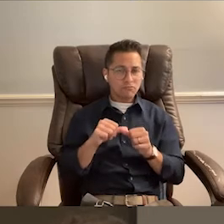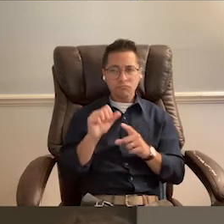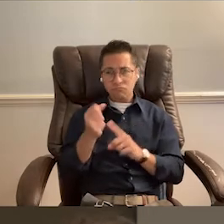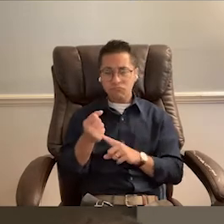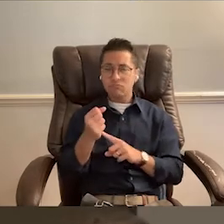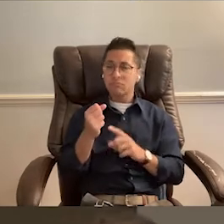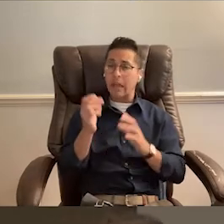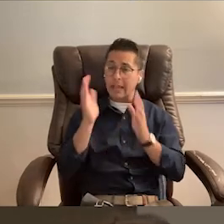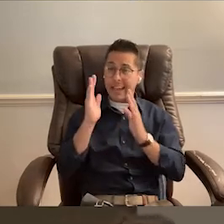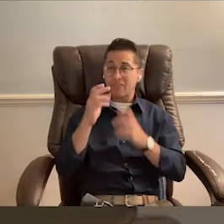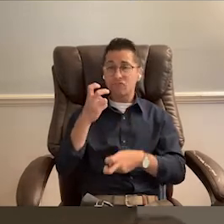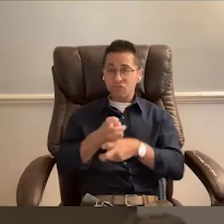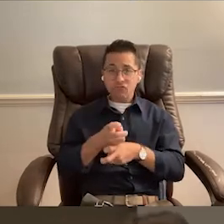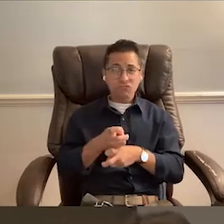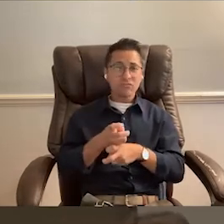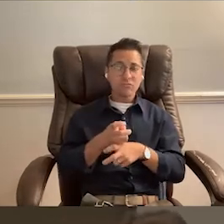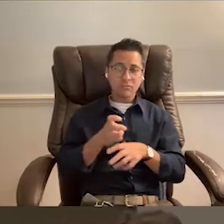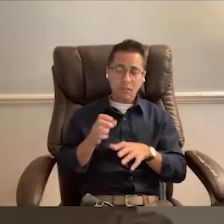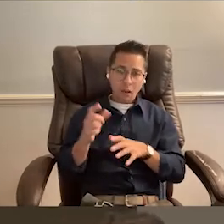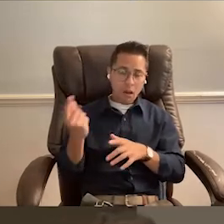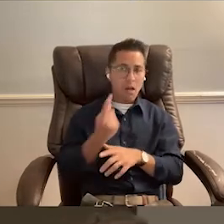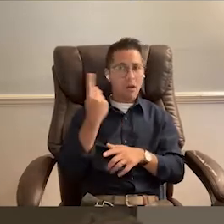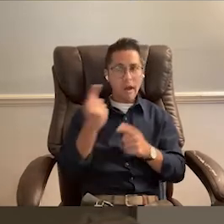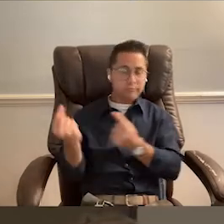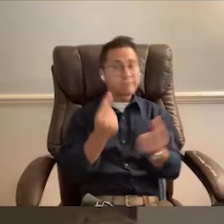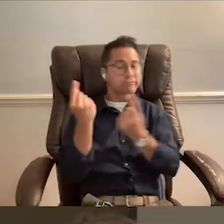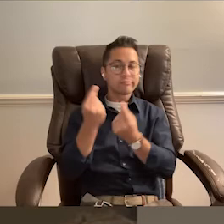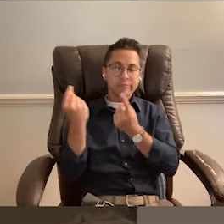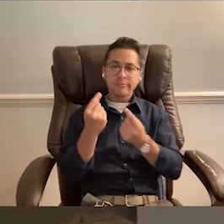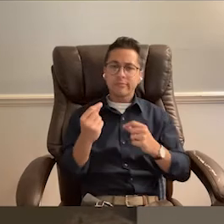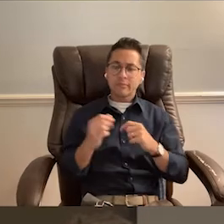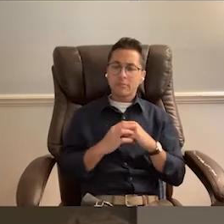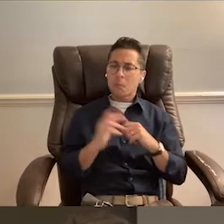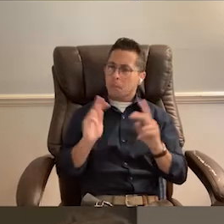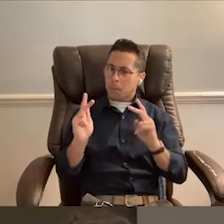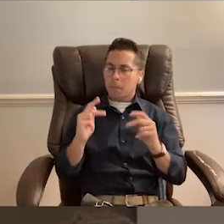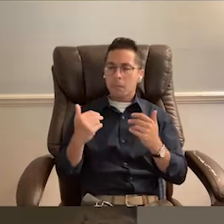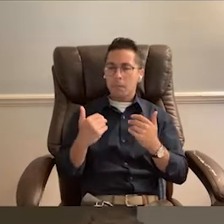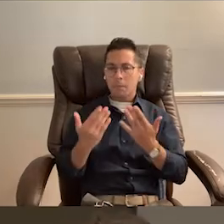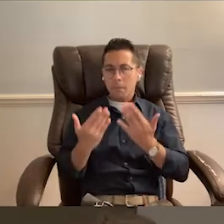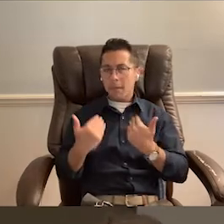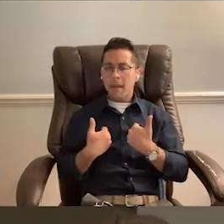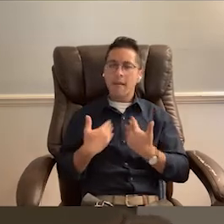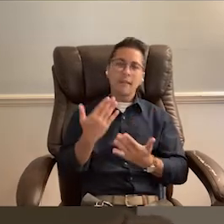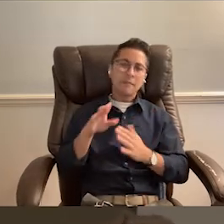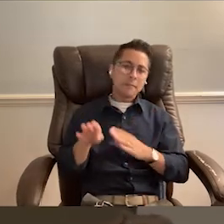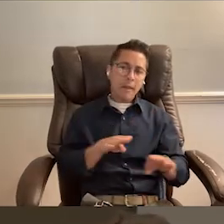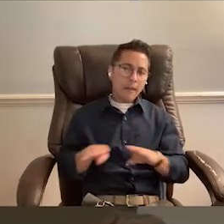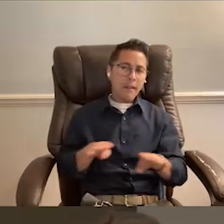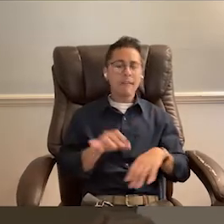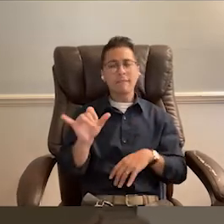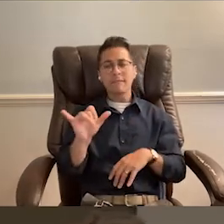ADHD, attention deficit hyperactivity disorder, is a chronic condition including attention difficulty, hyperactivity, and